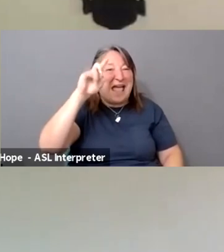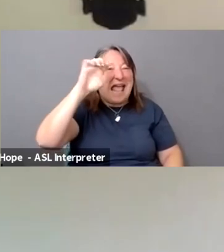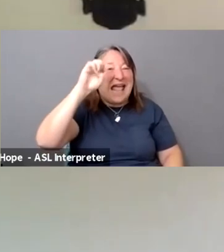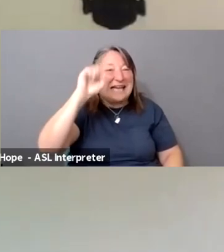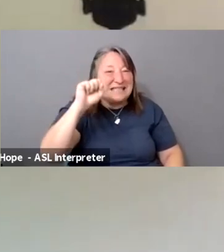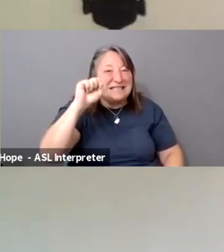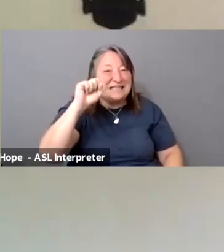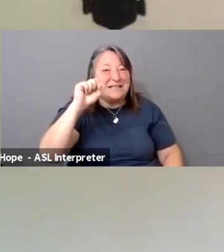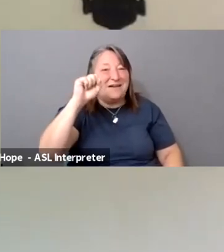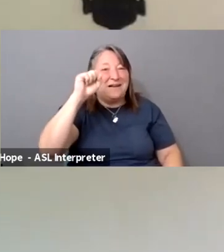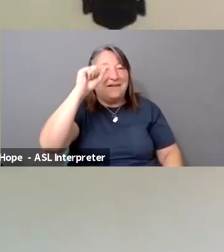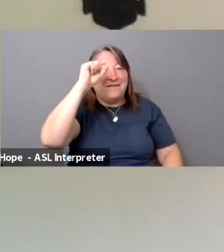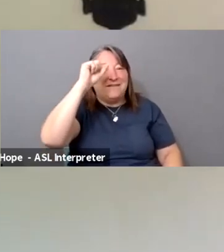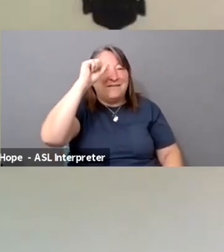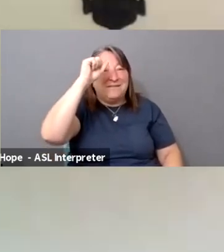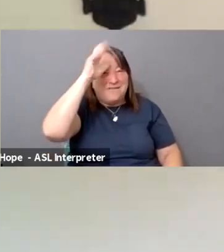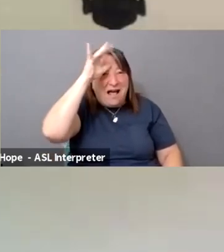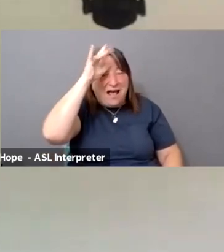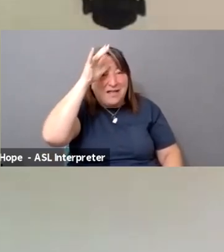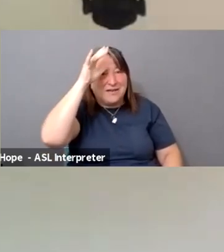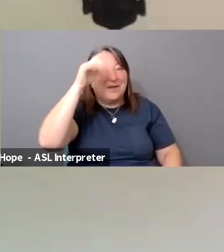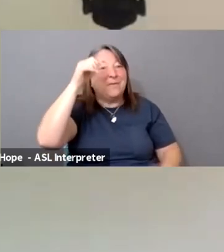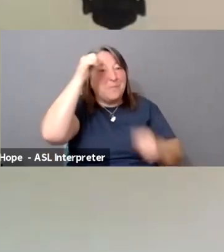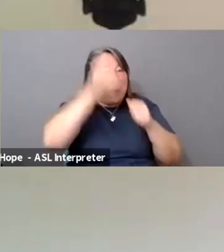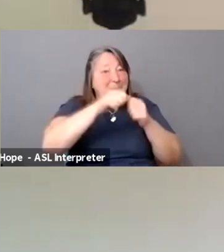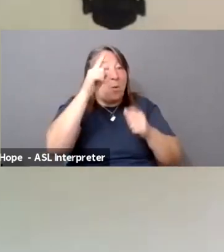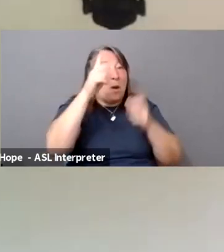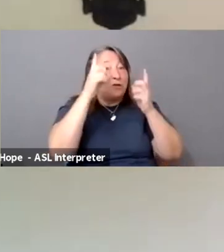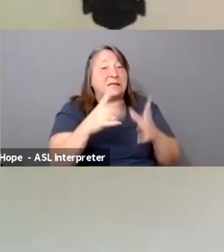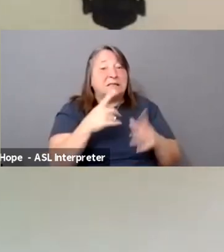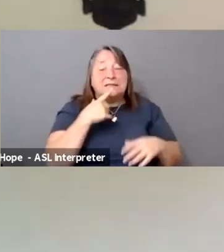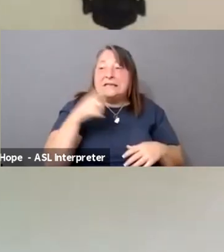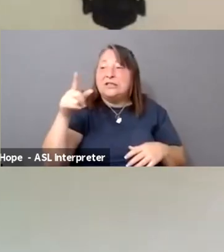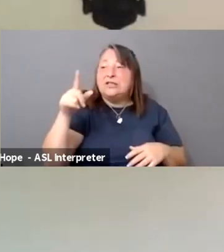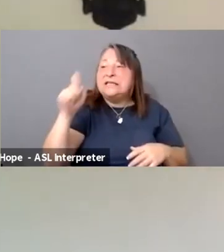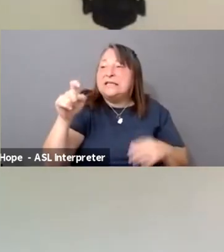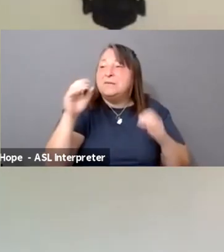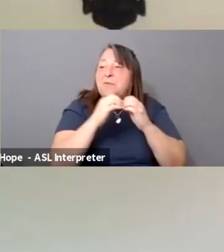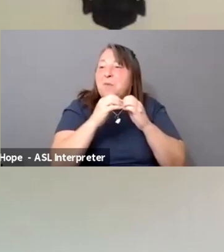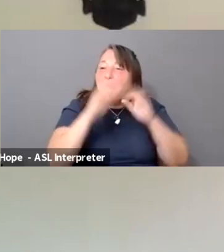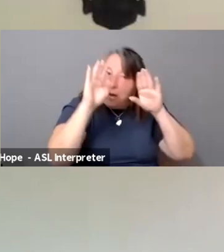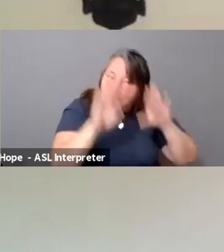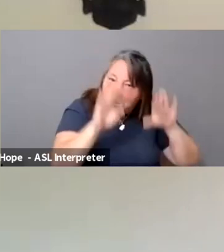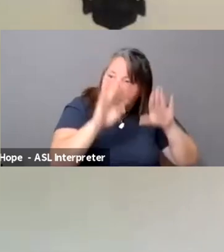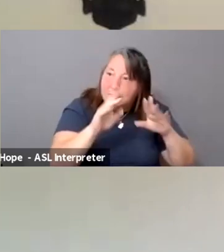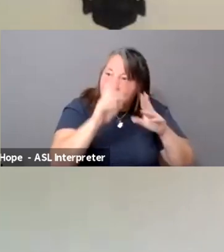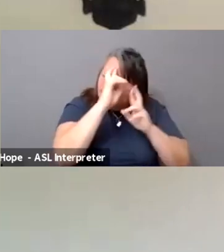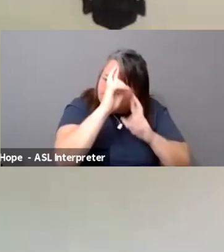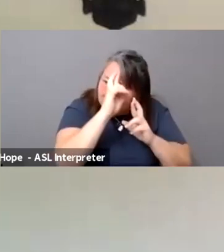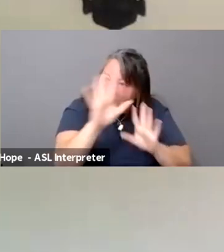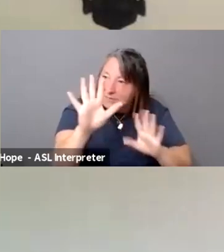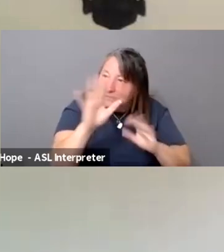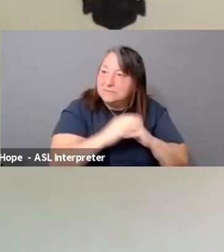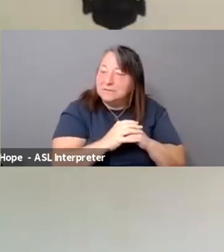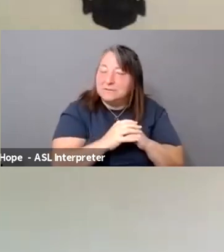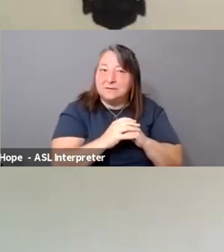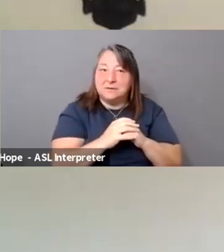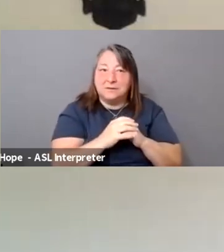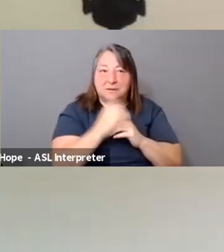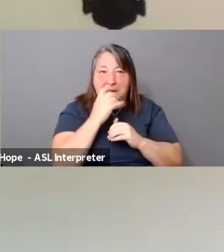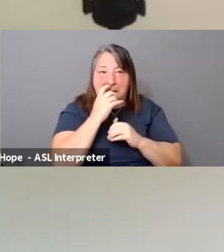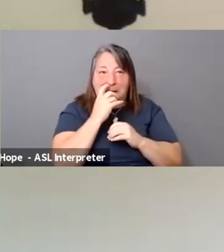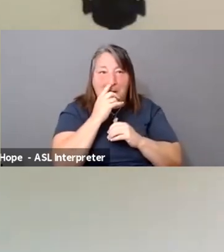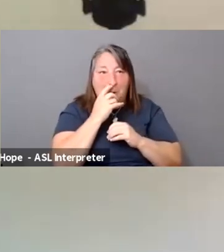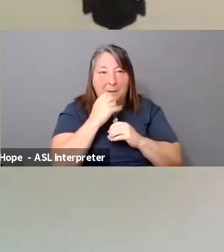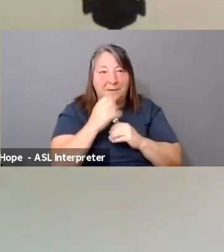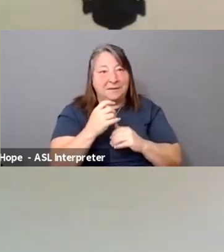one director actually said to me, you need to be more deferential. So I think as a